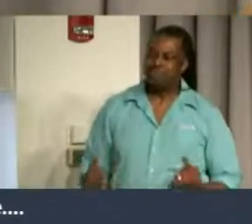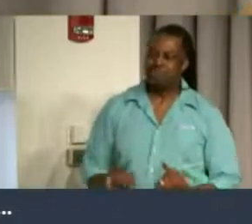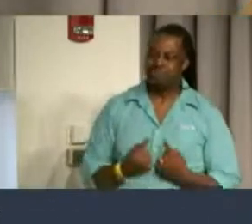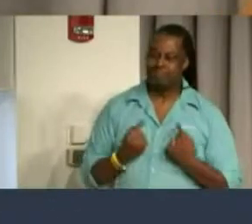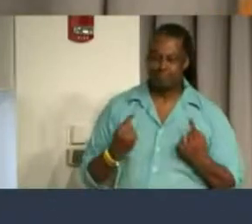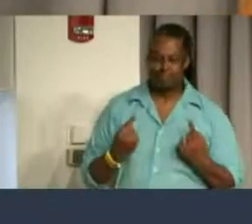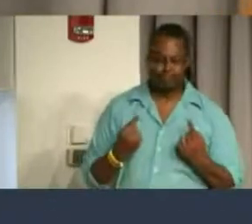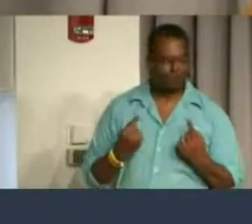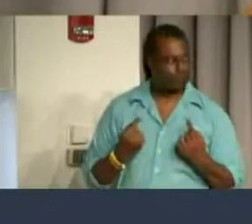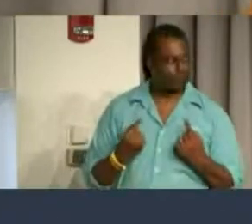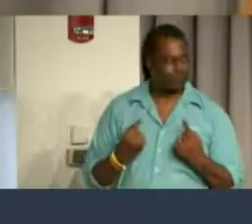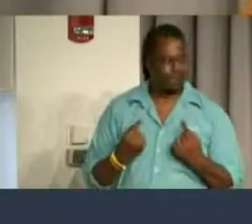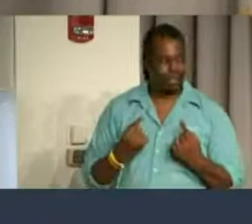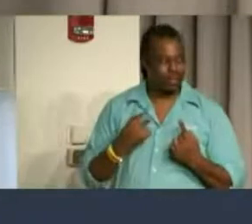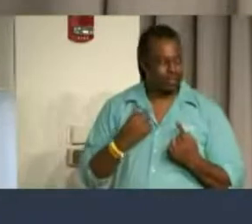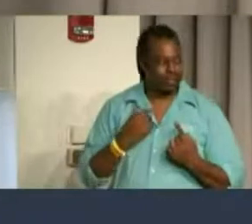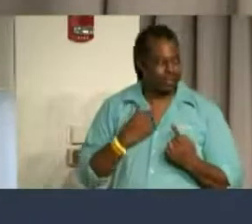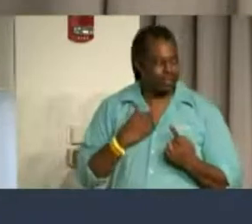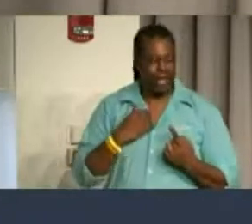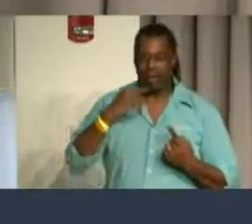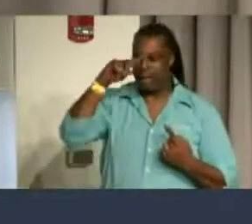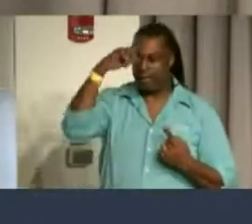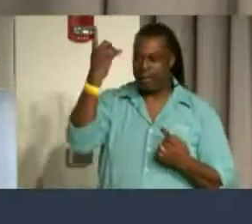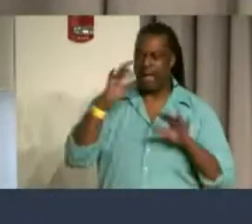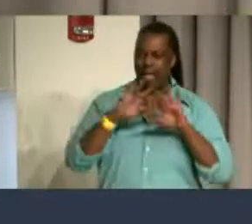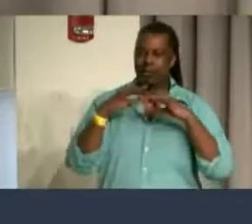that my Black relatives embraced it.